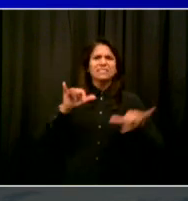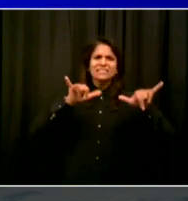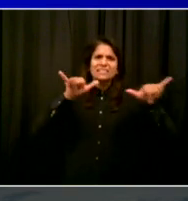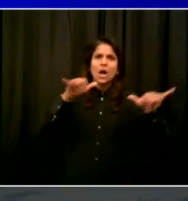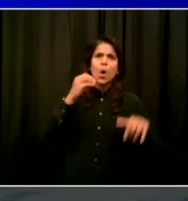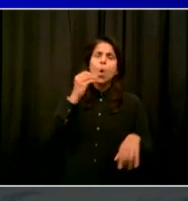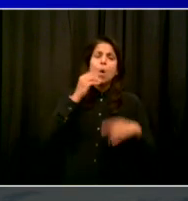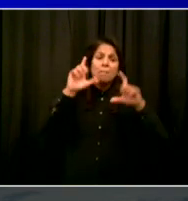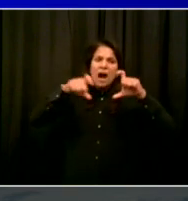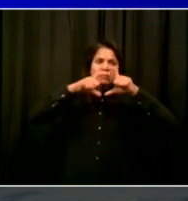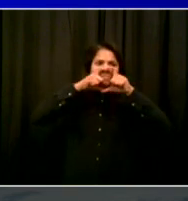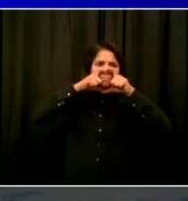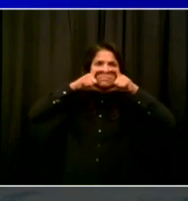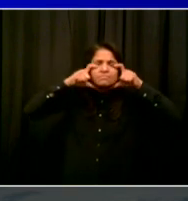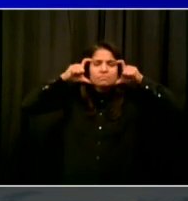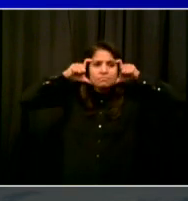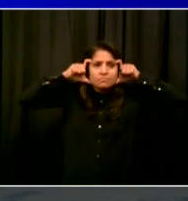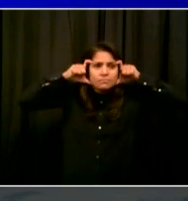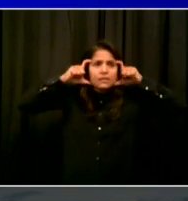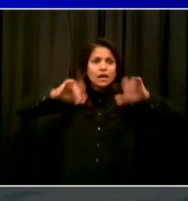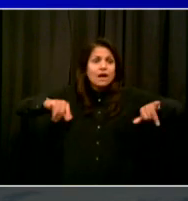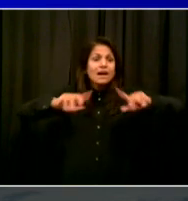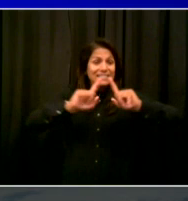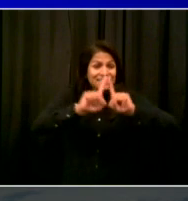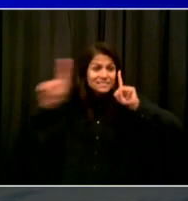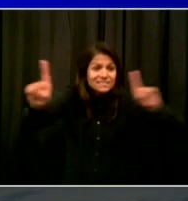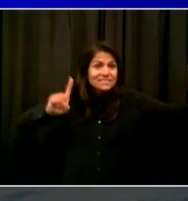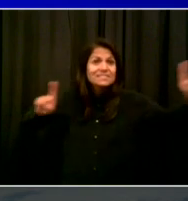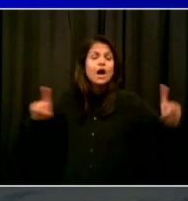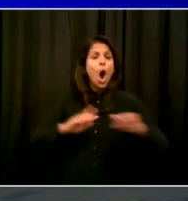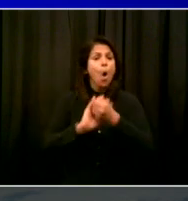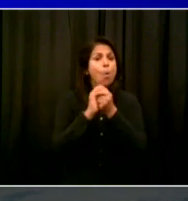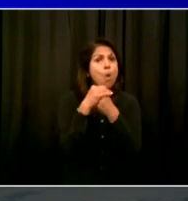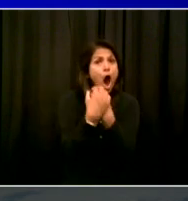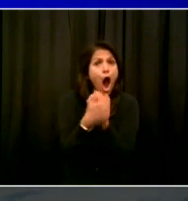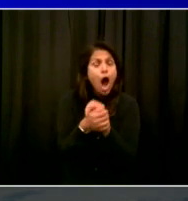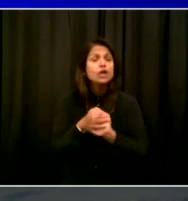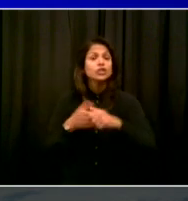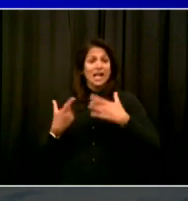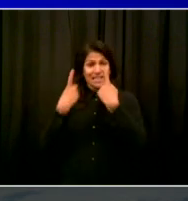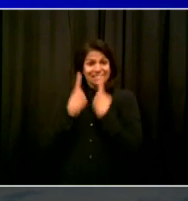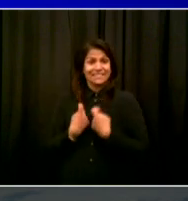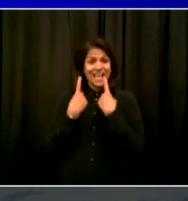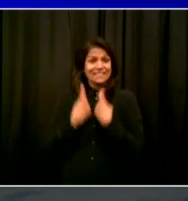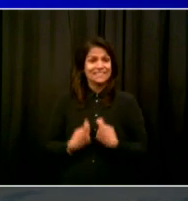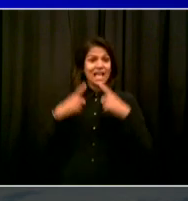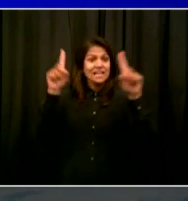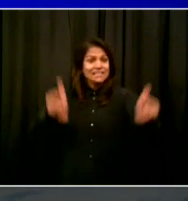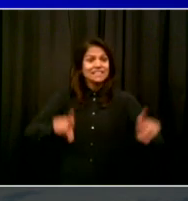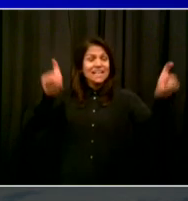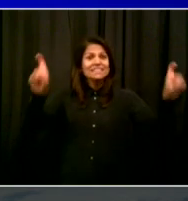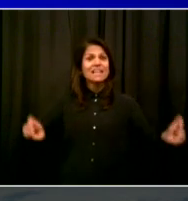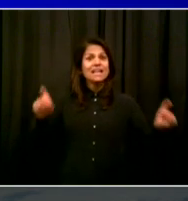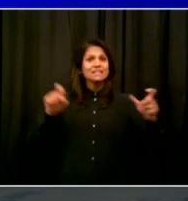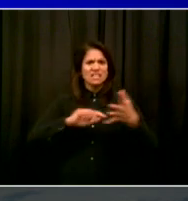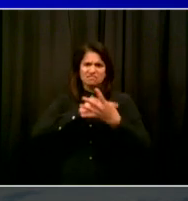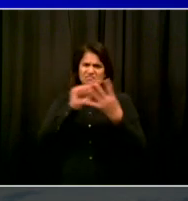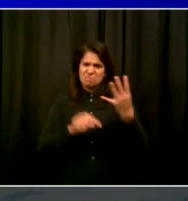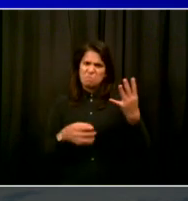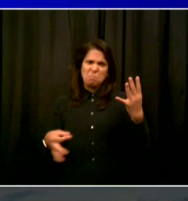get tested. 6 feet and a mask are what helps separate us from a second wave